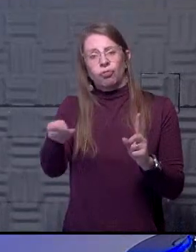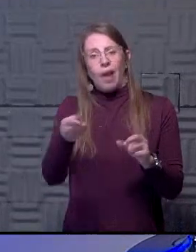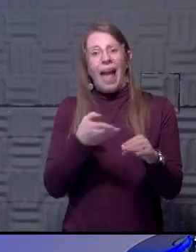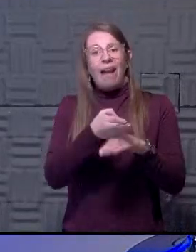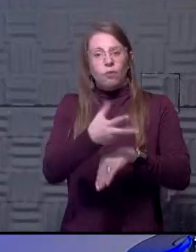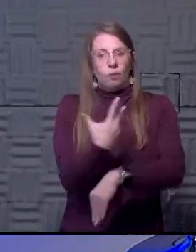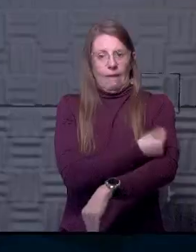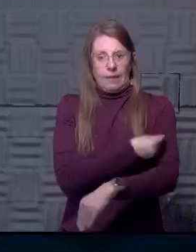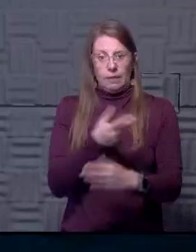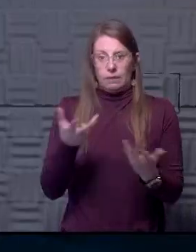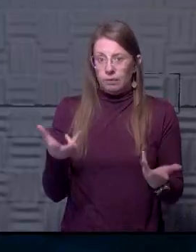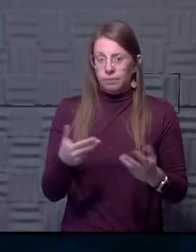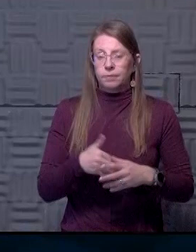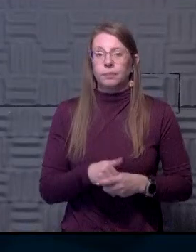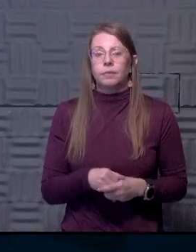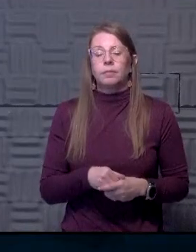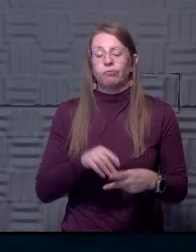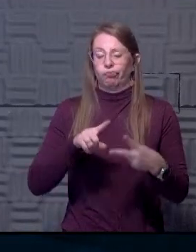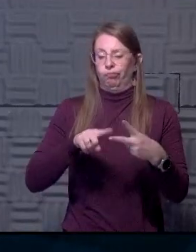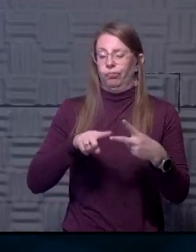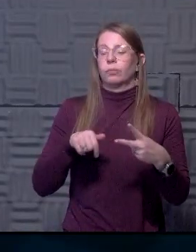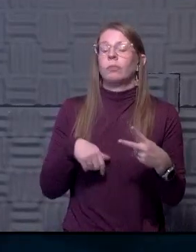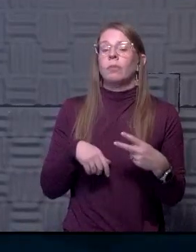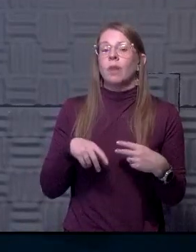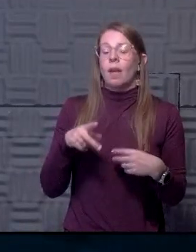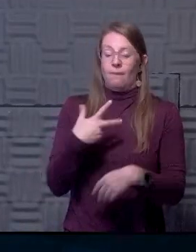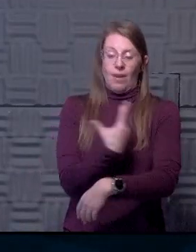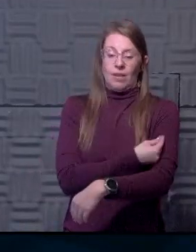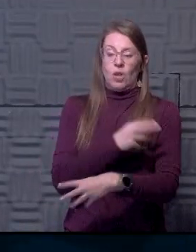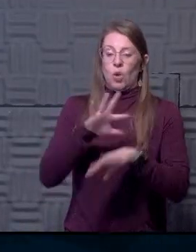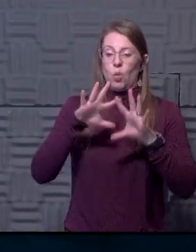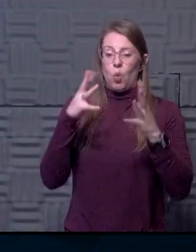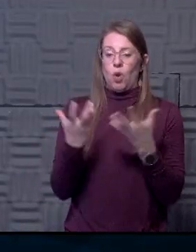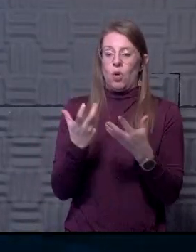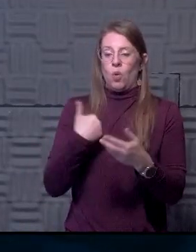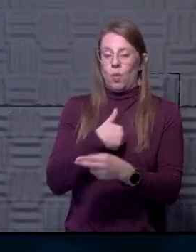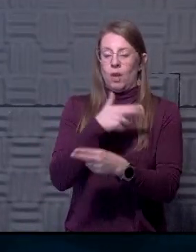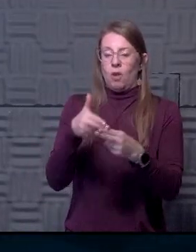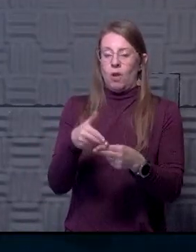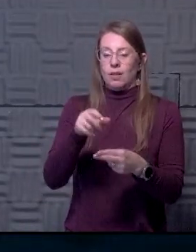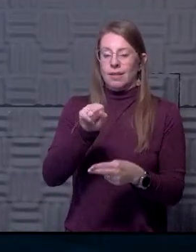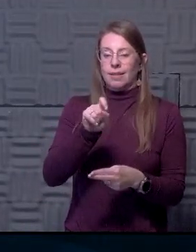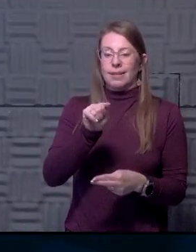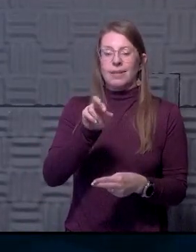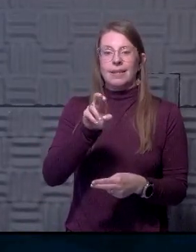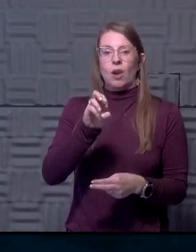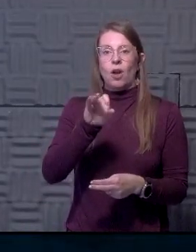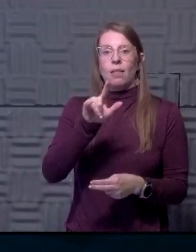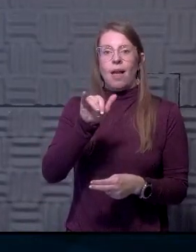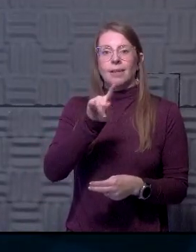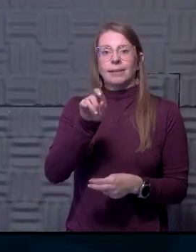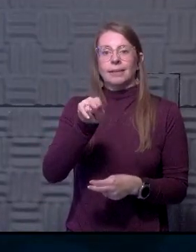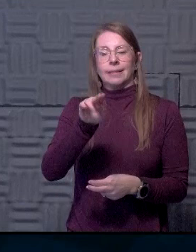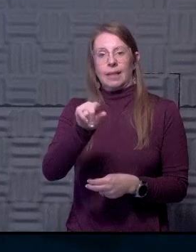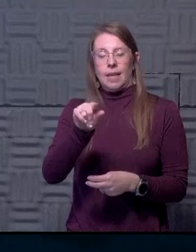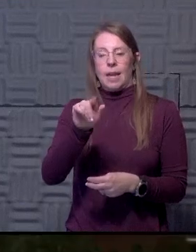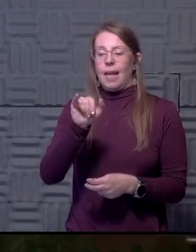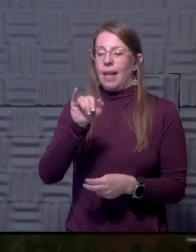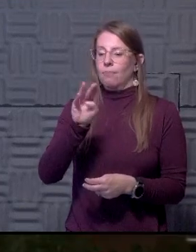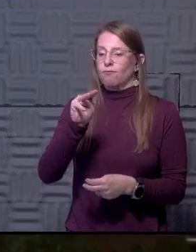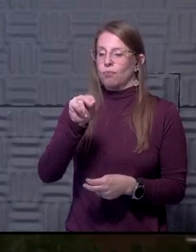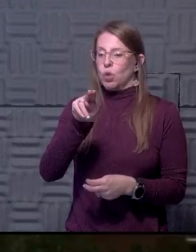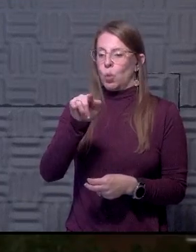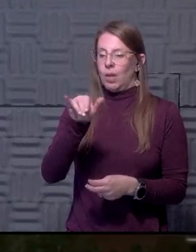Dr. Pahud? So in the vaccine world, we call this sterilizing immunity. When you receive a vaccine and you are no longer